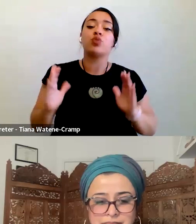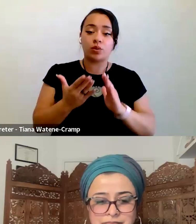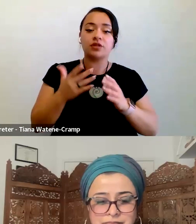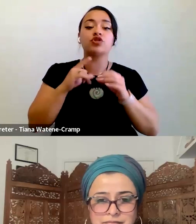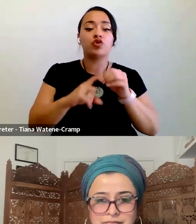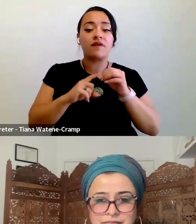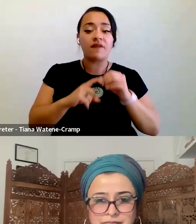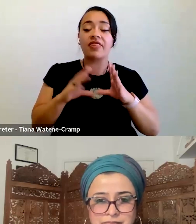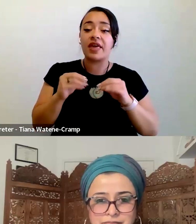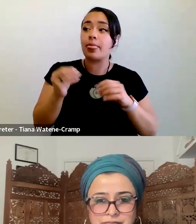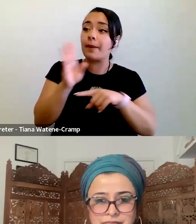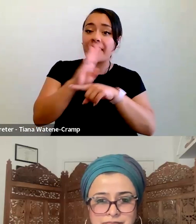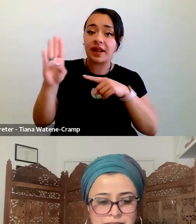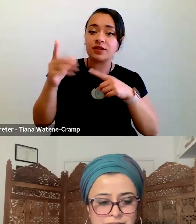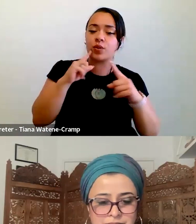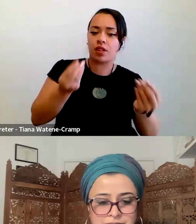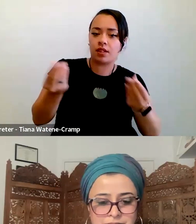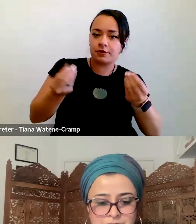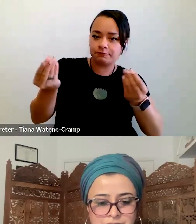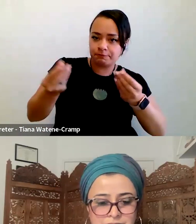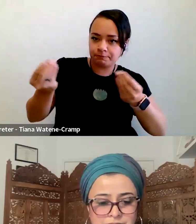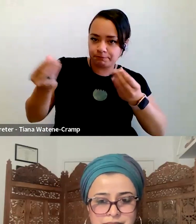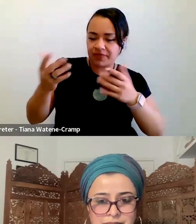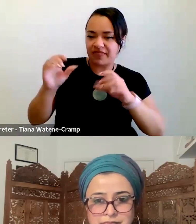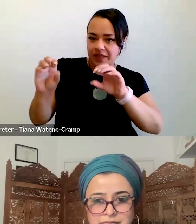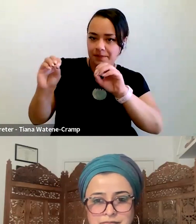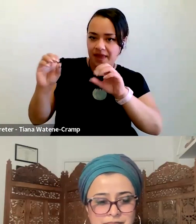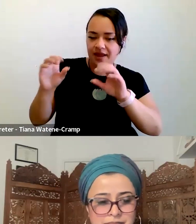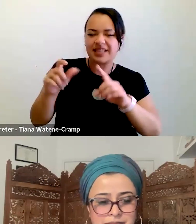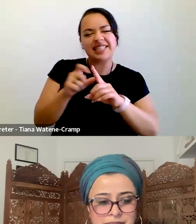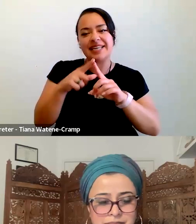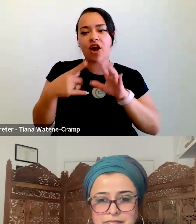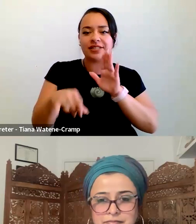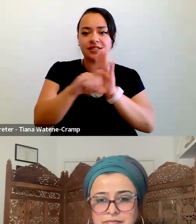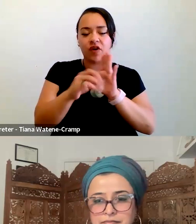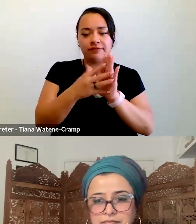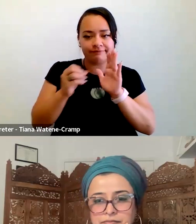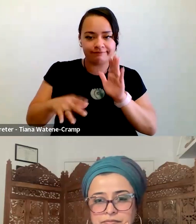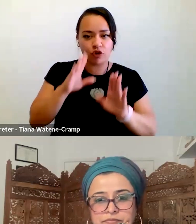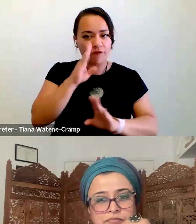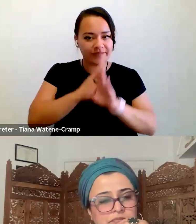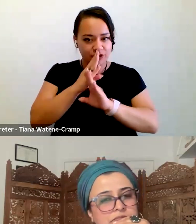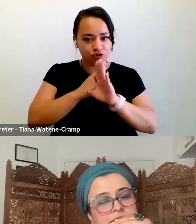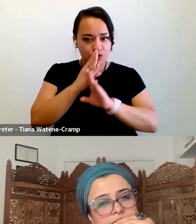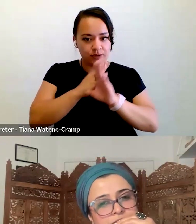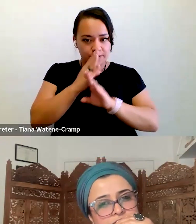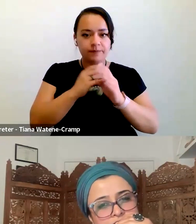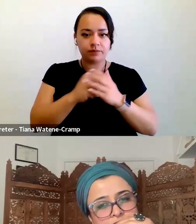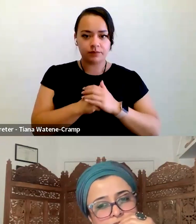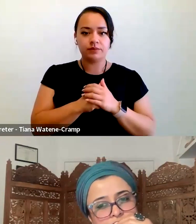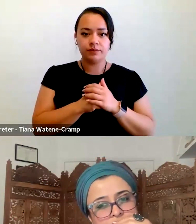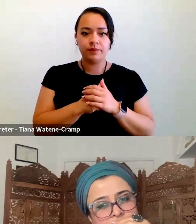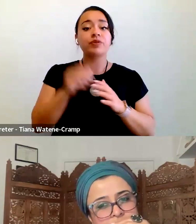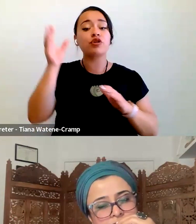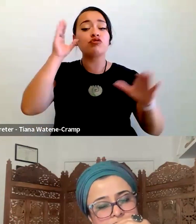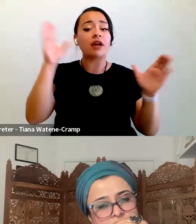it's, you know, de-identified and confidential, but Creative Australia will also be getting that information. So if